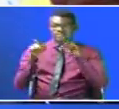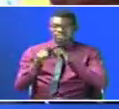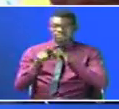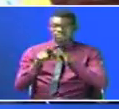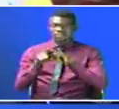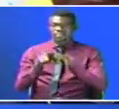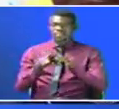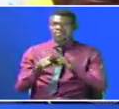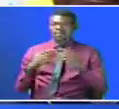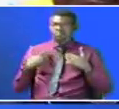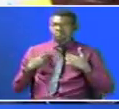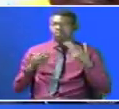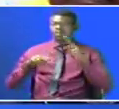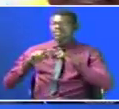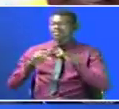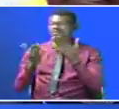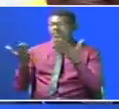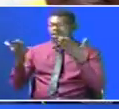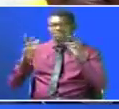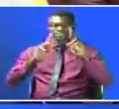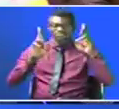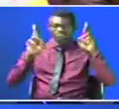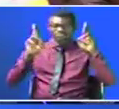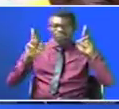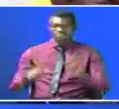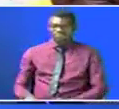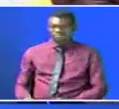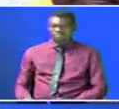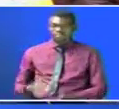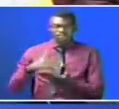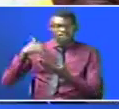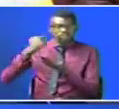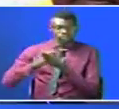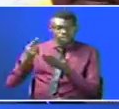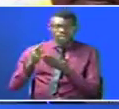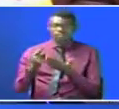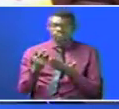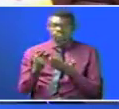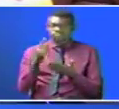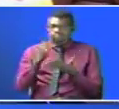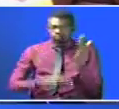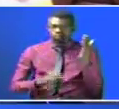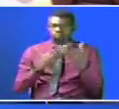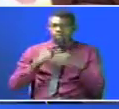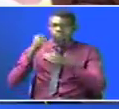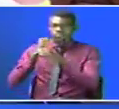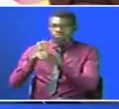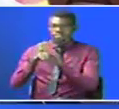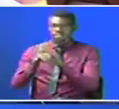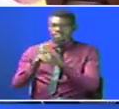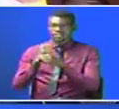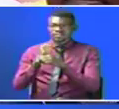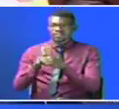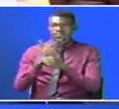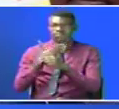the overflow will be seated, is ready. In another week, what we'll be trying to do is now clear and make